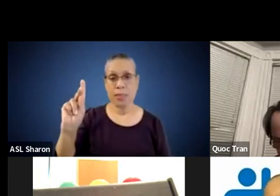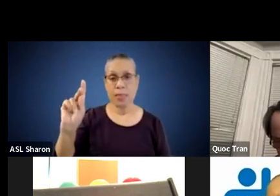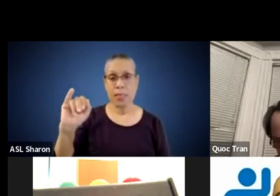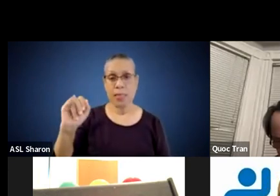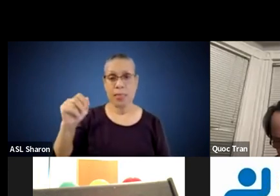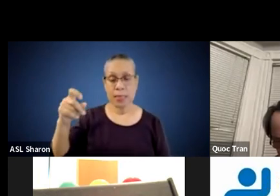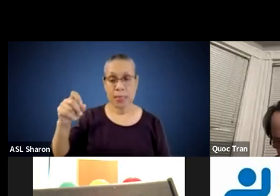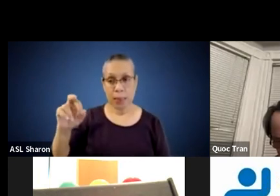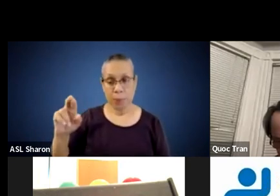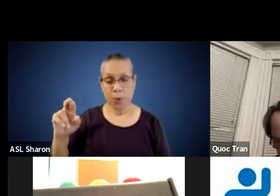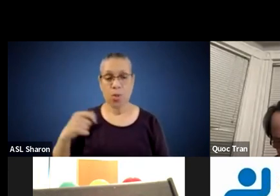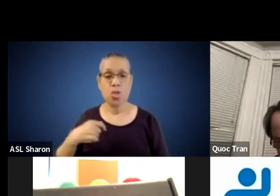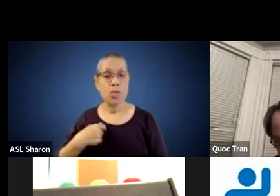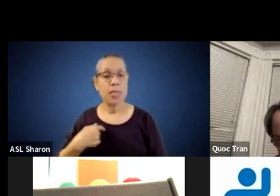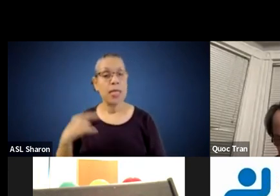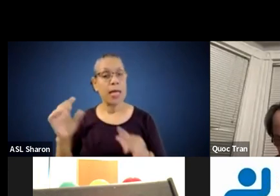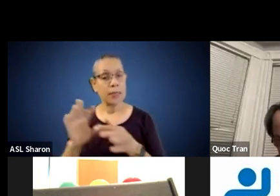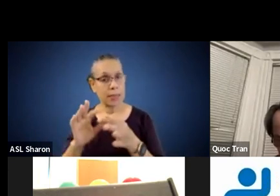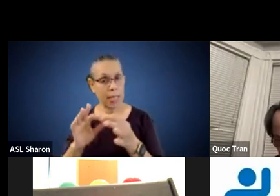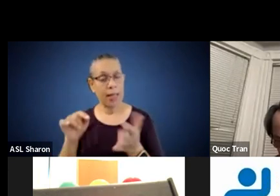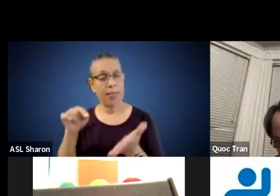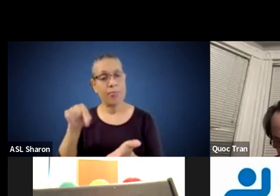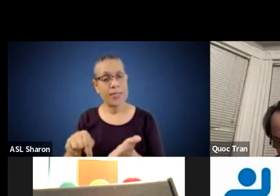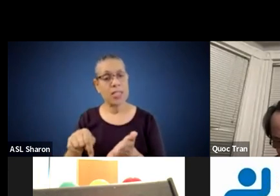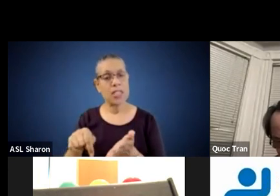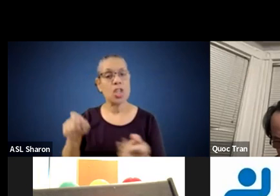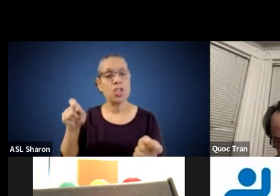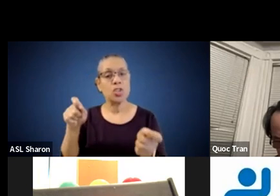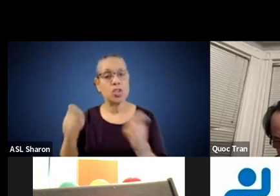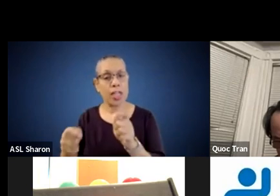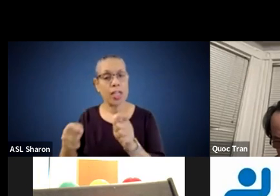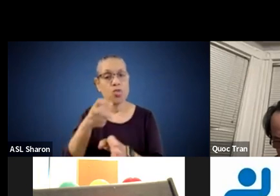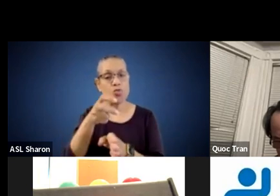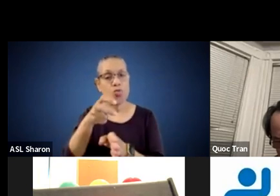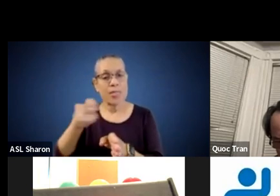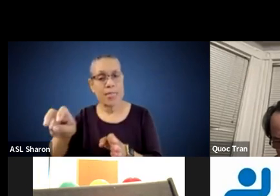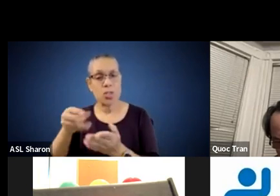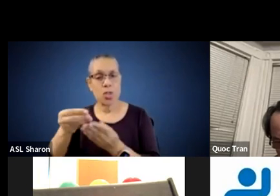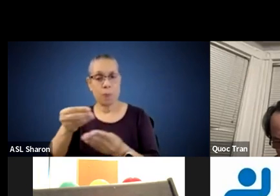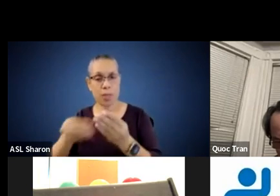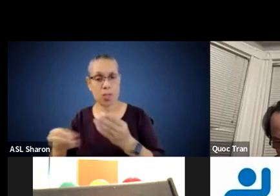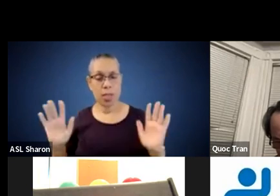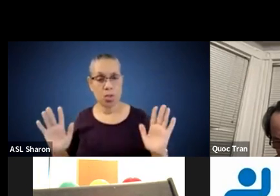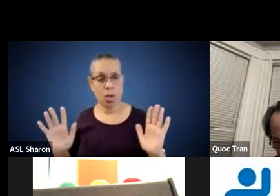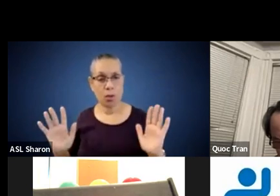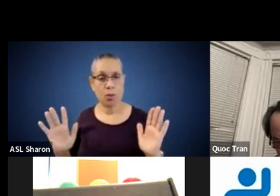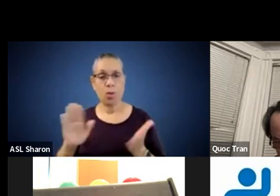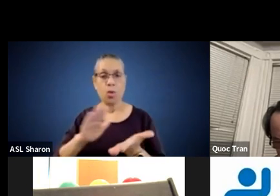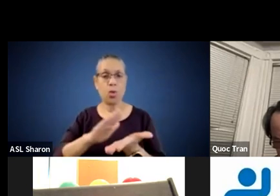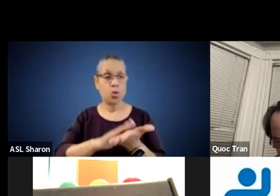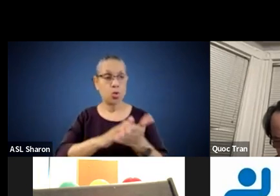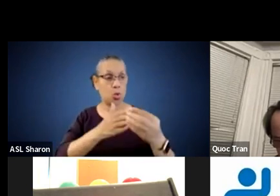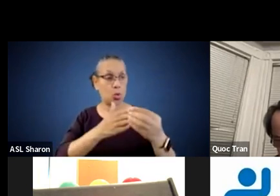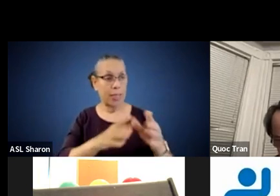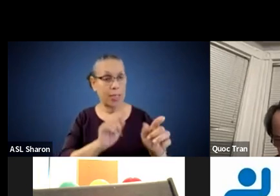I shouldn't say promise I should say has stated repeatedly this is a transition budget um the school leaders that I have